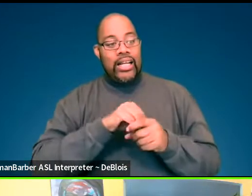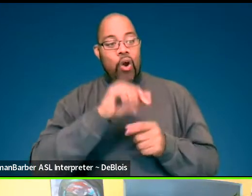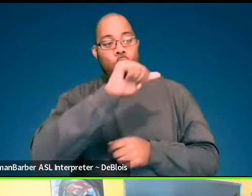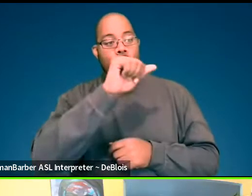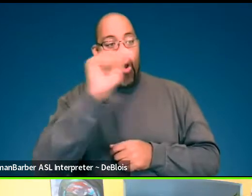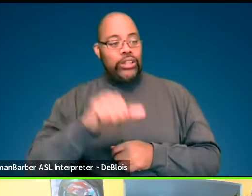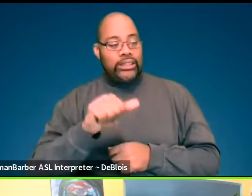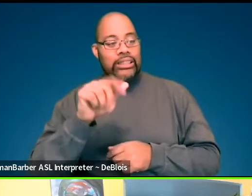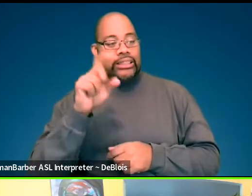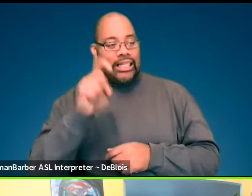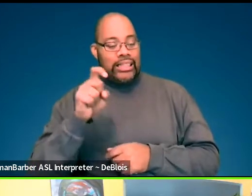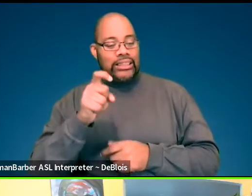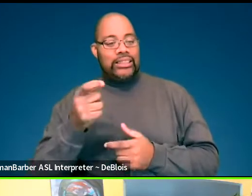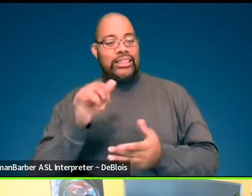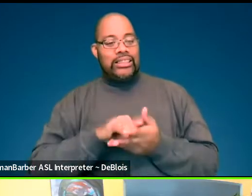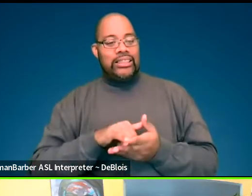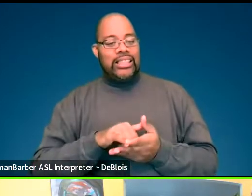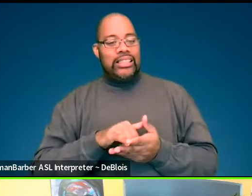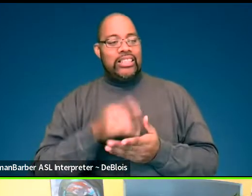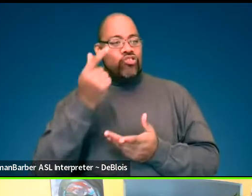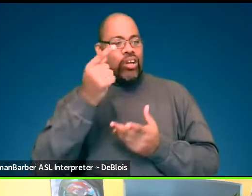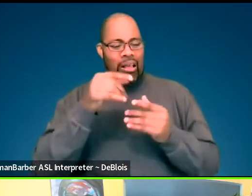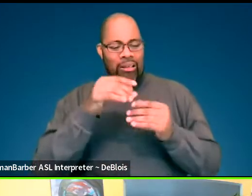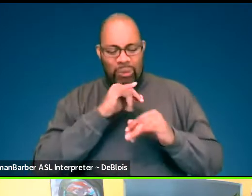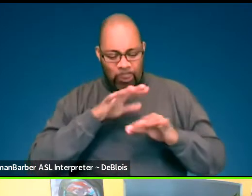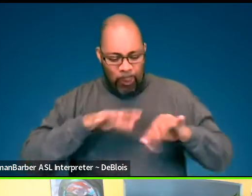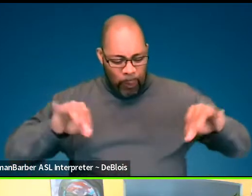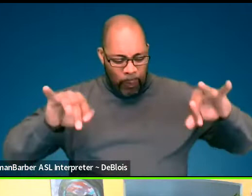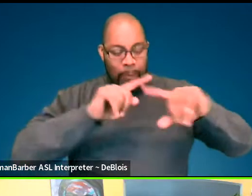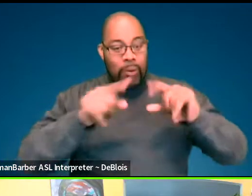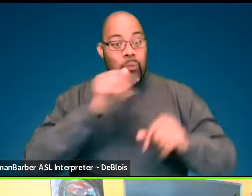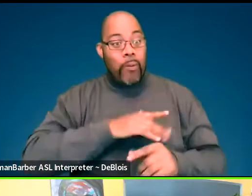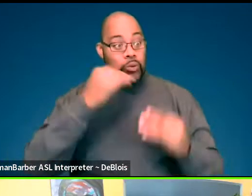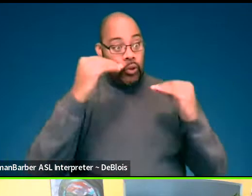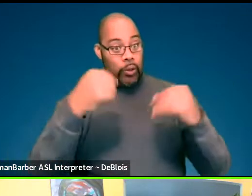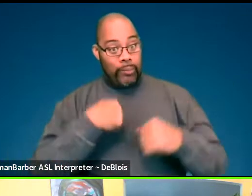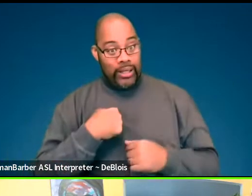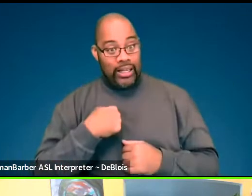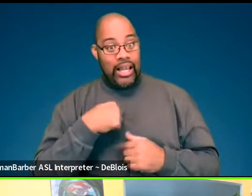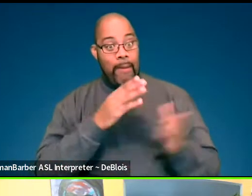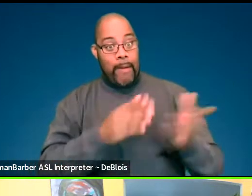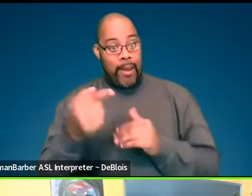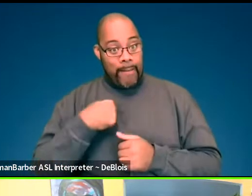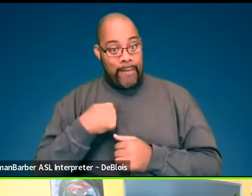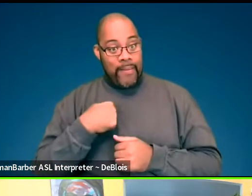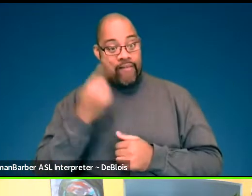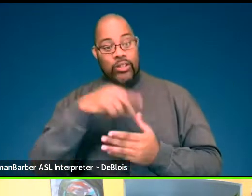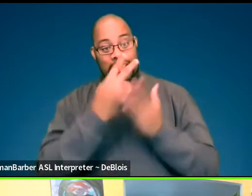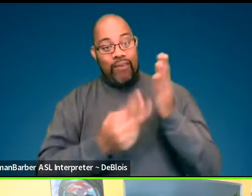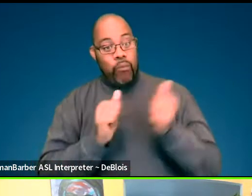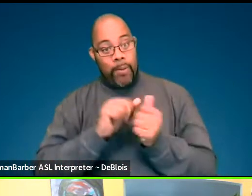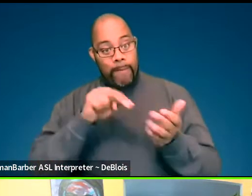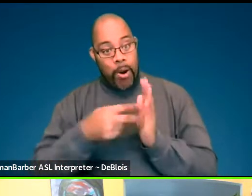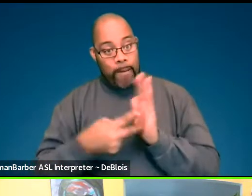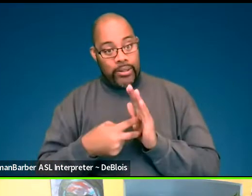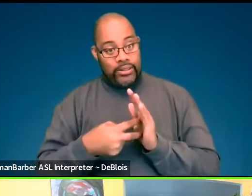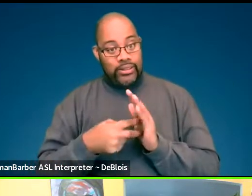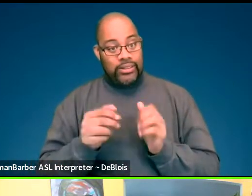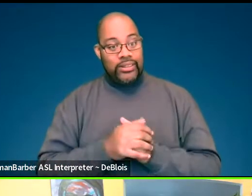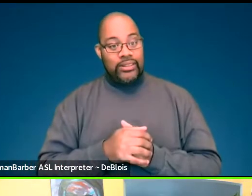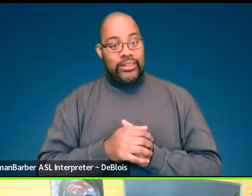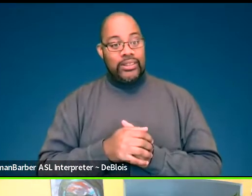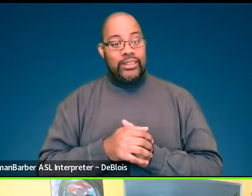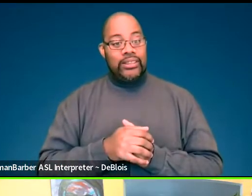in Lake Travis, which is green and murky. But the woman who taught me and prepared me for diving with the purposes